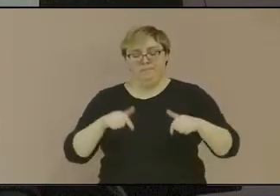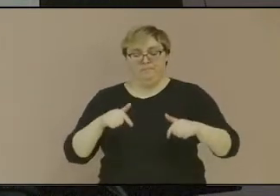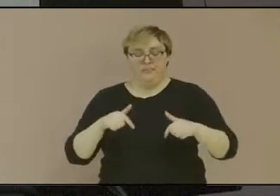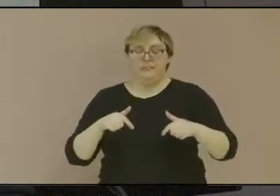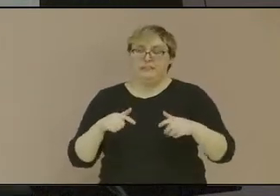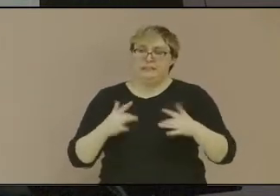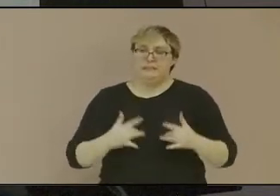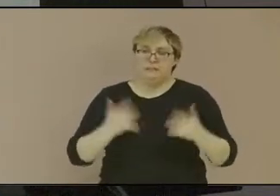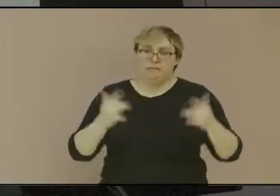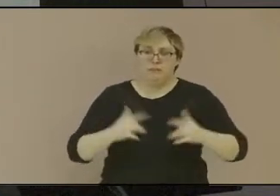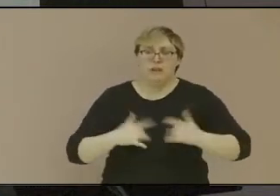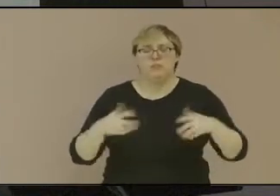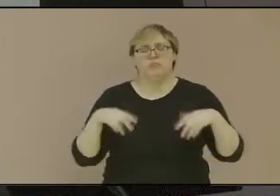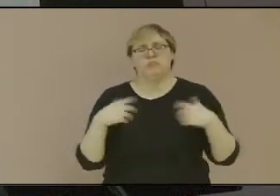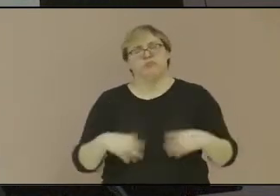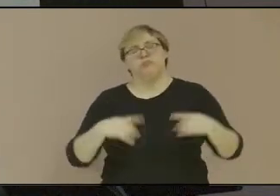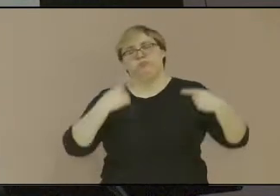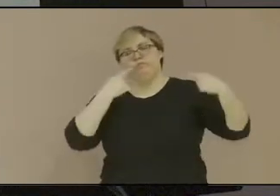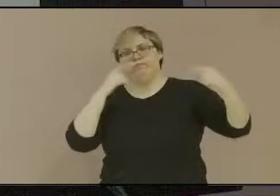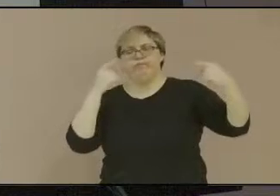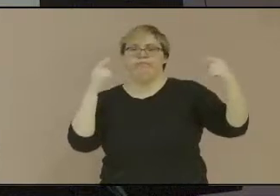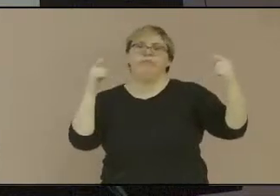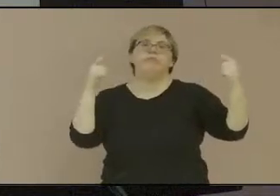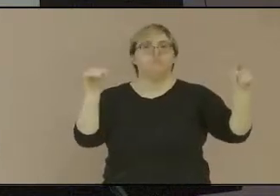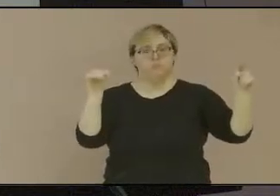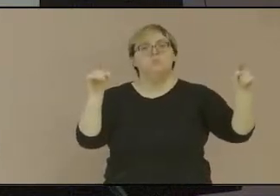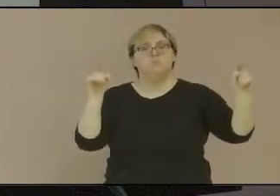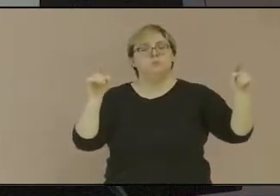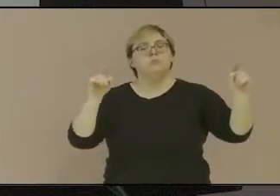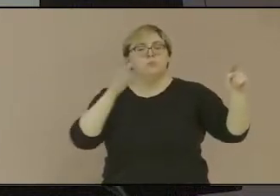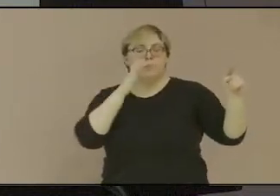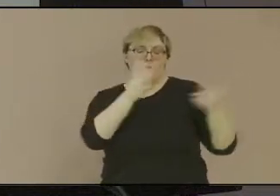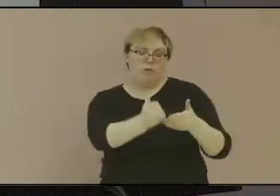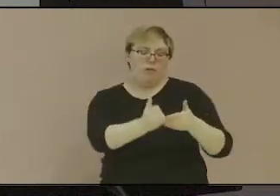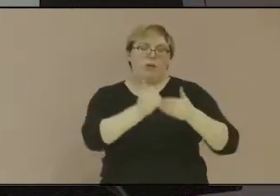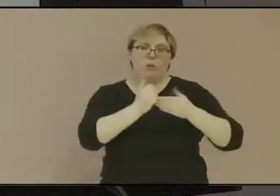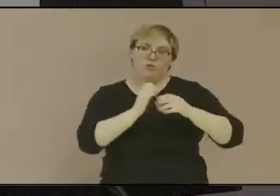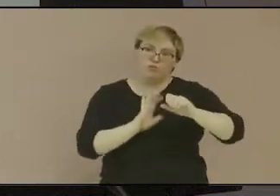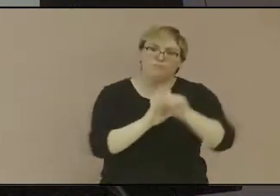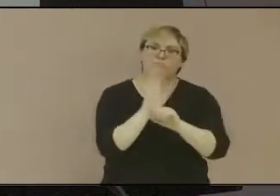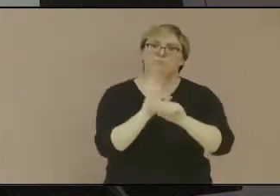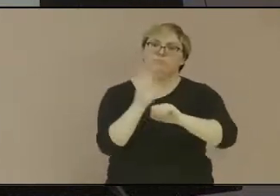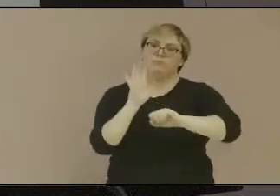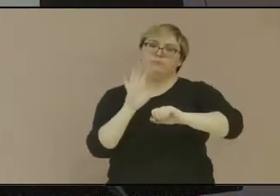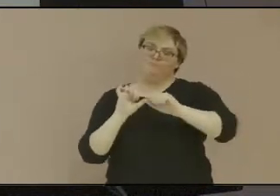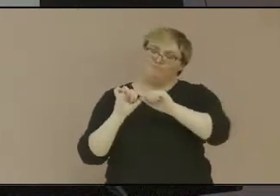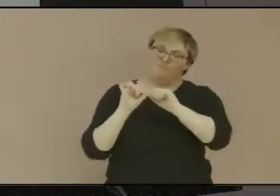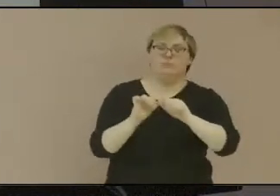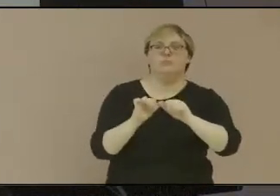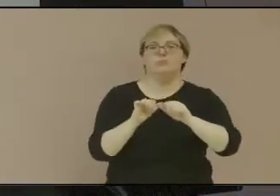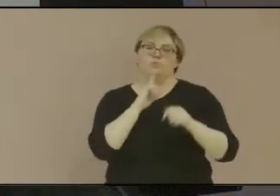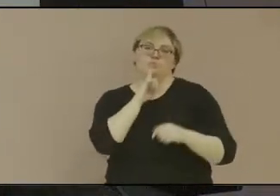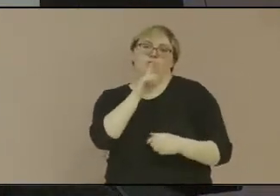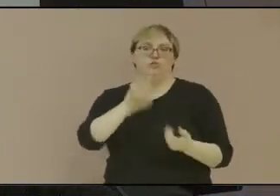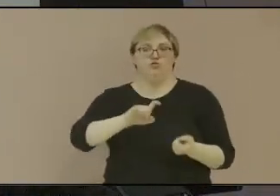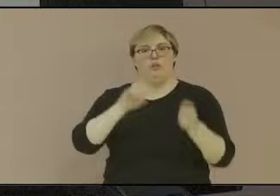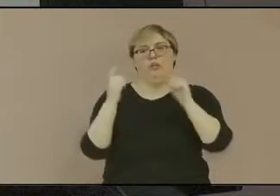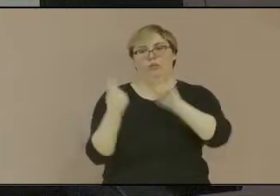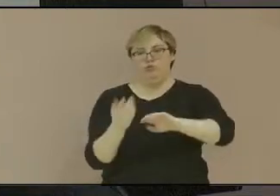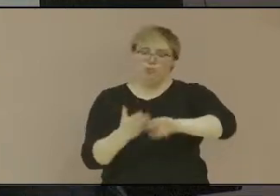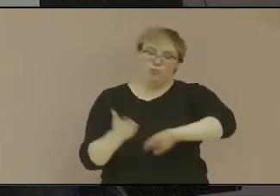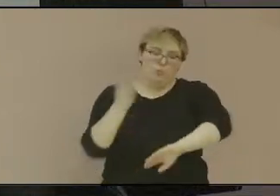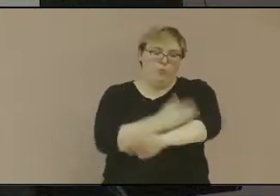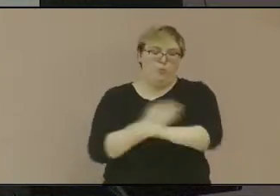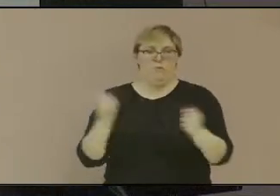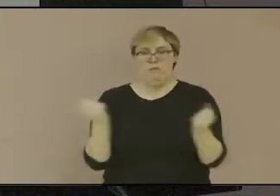facilitate meaningful change at King's, making this a community better for all of us and for everyone. Now I'll